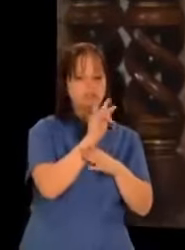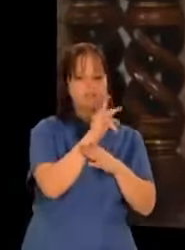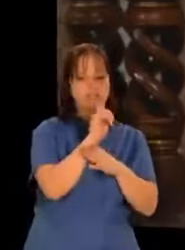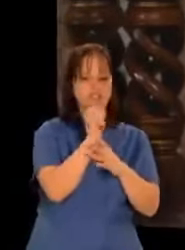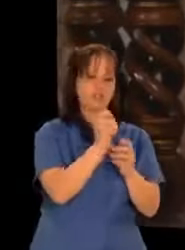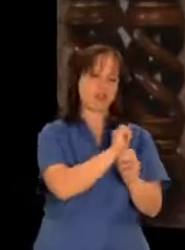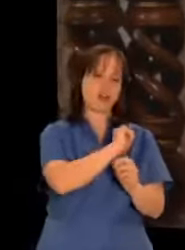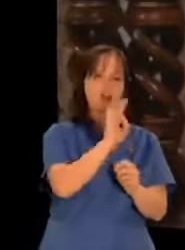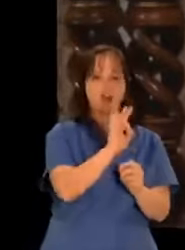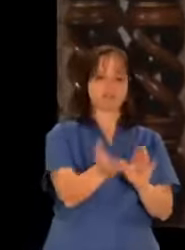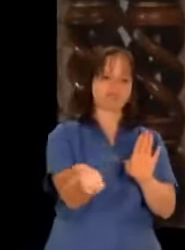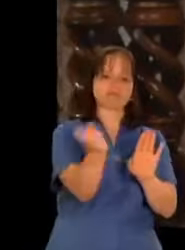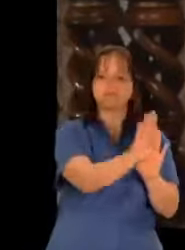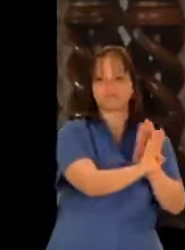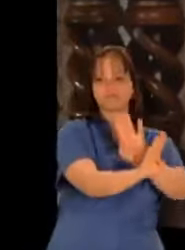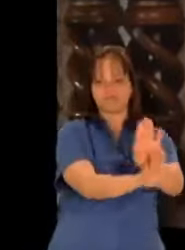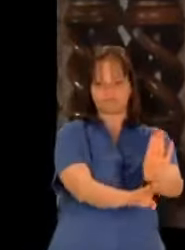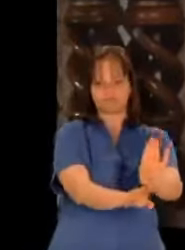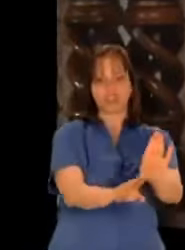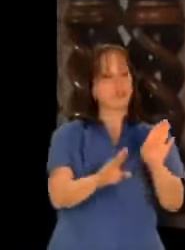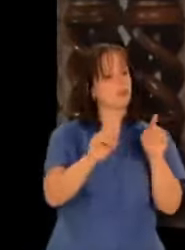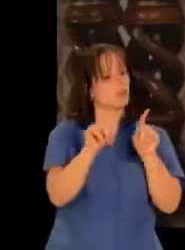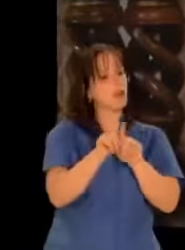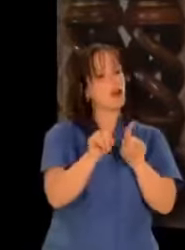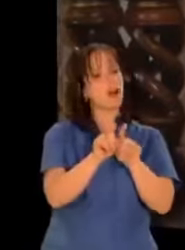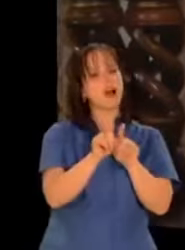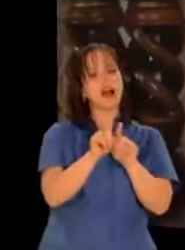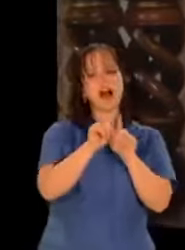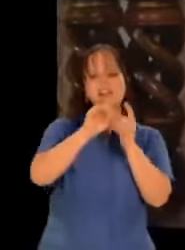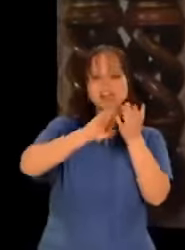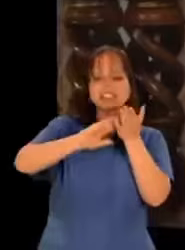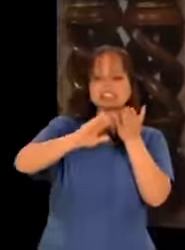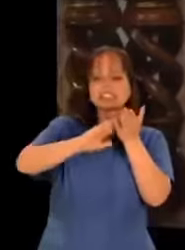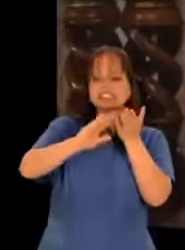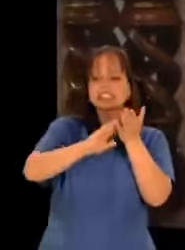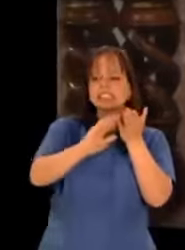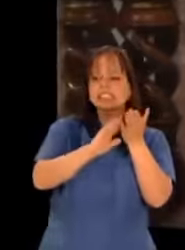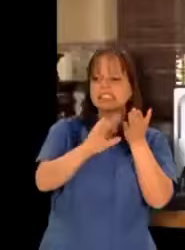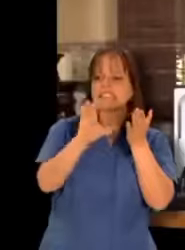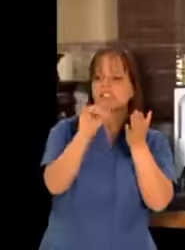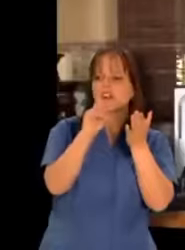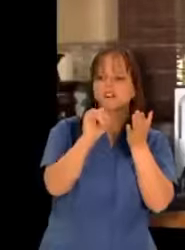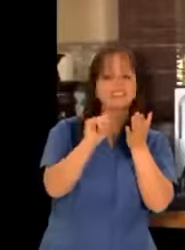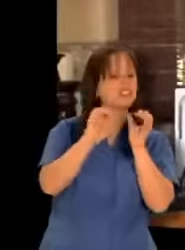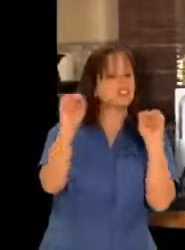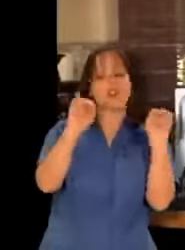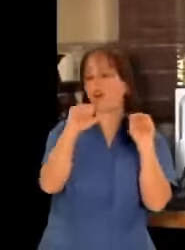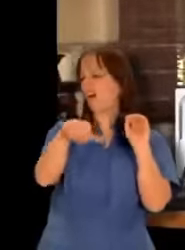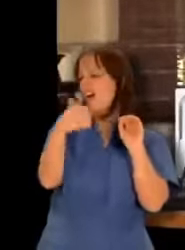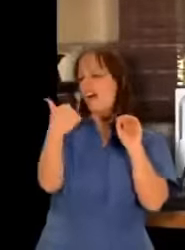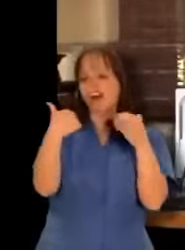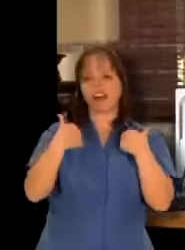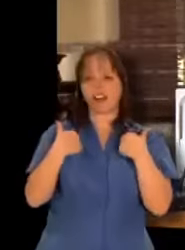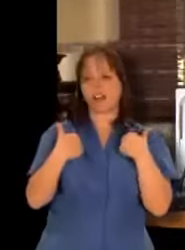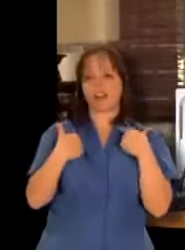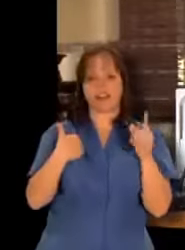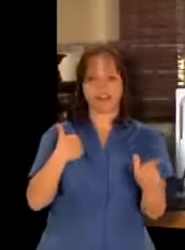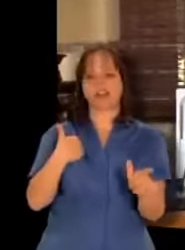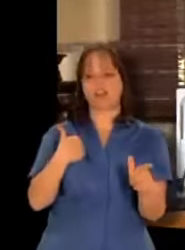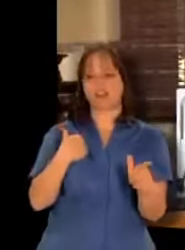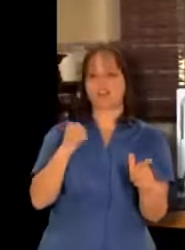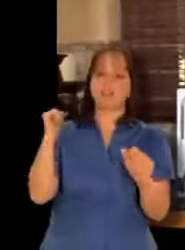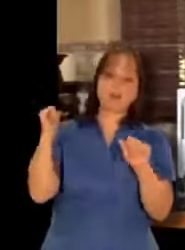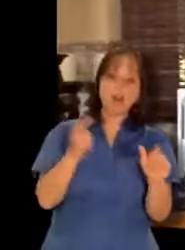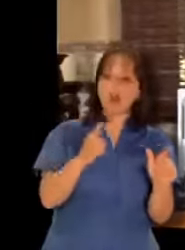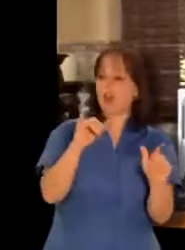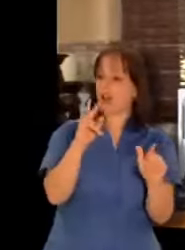we have what's called a manual cleaning cartridge. No other ionizer has this on the market. And because what happens to all ionizers